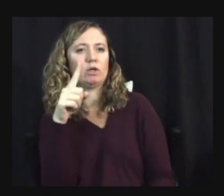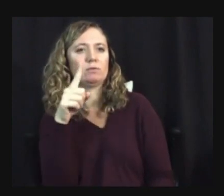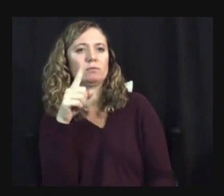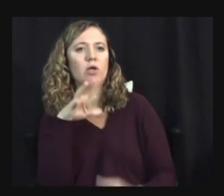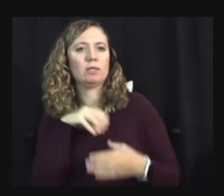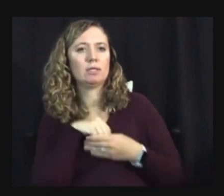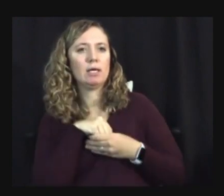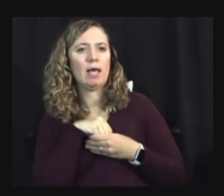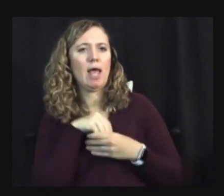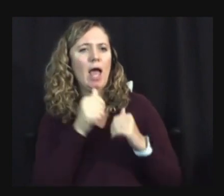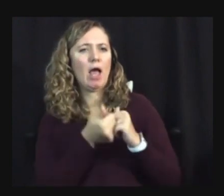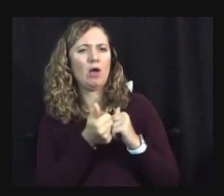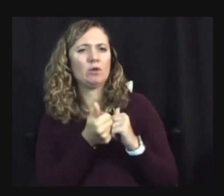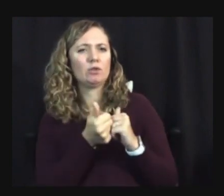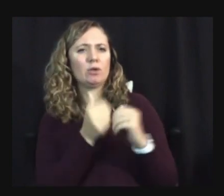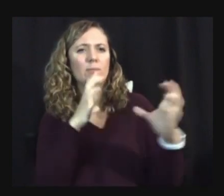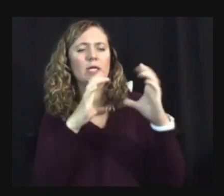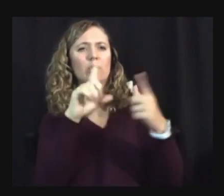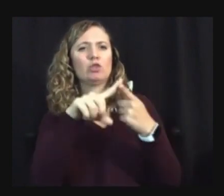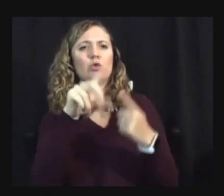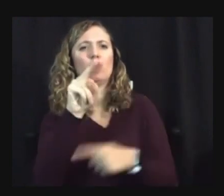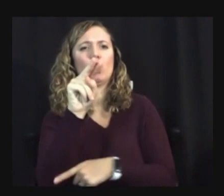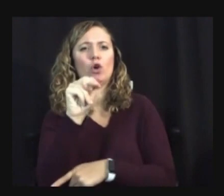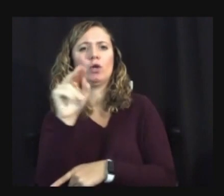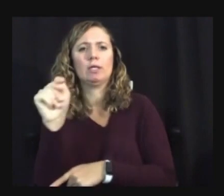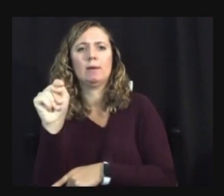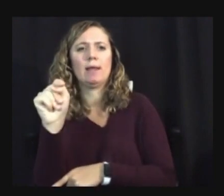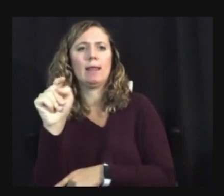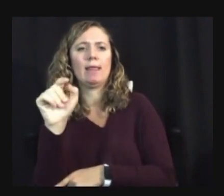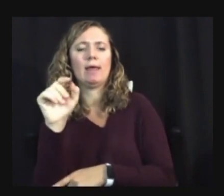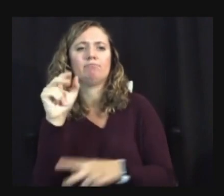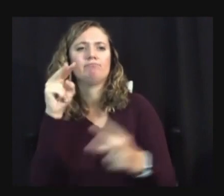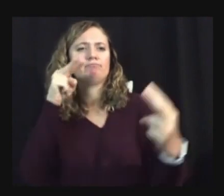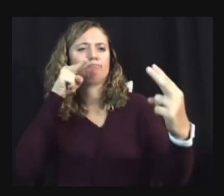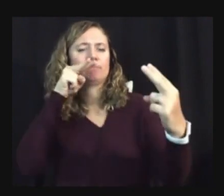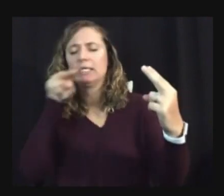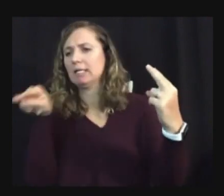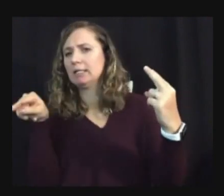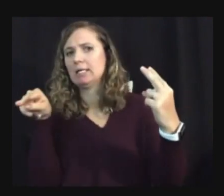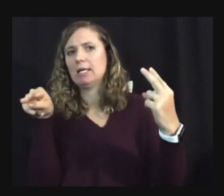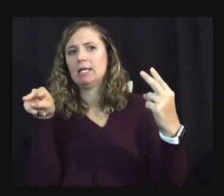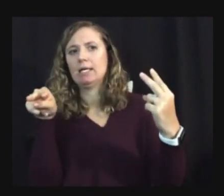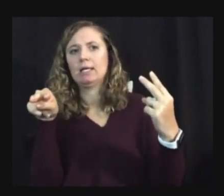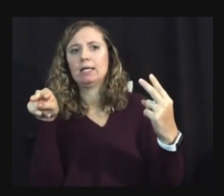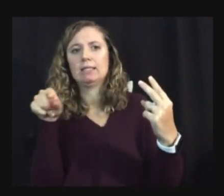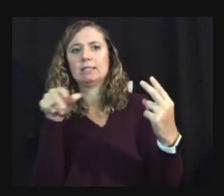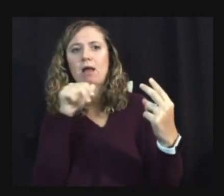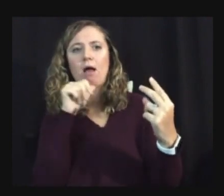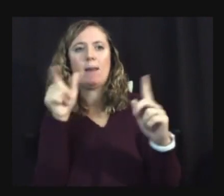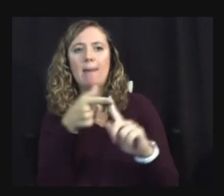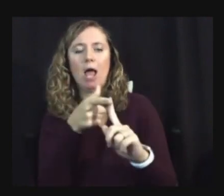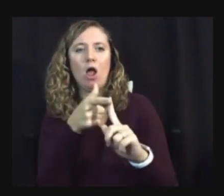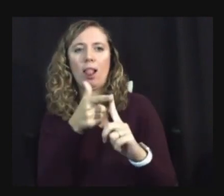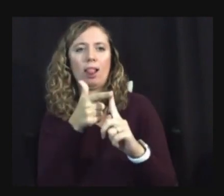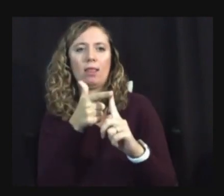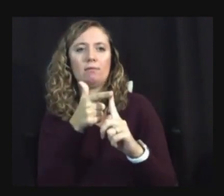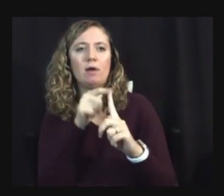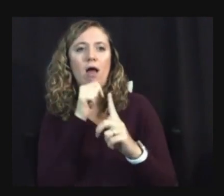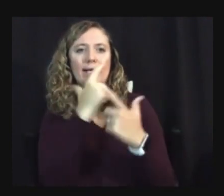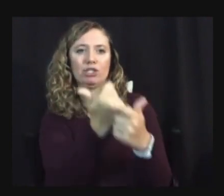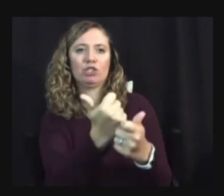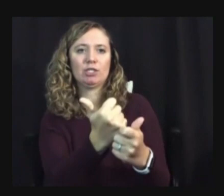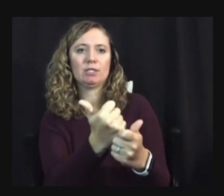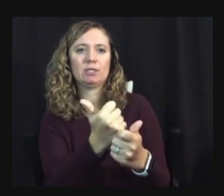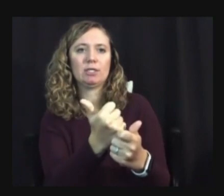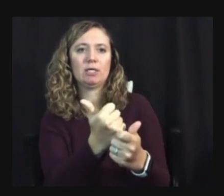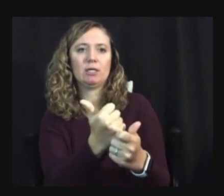that lack of eye contact or a different use of eye gaze isn't lack